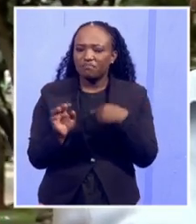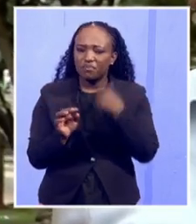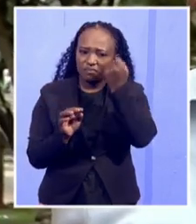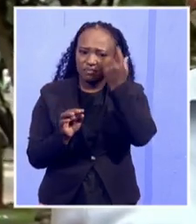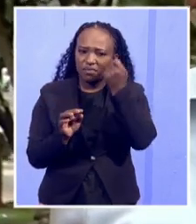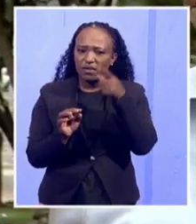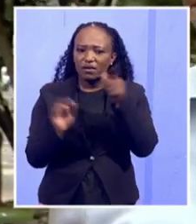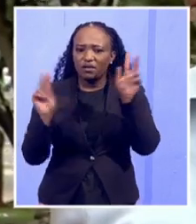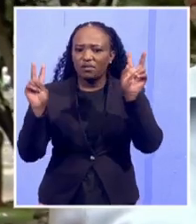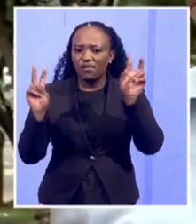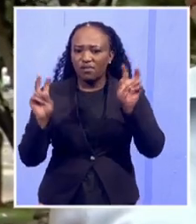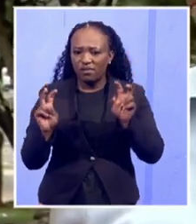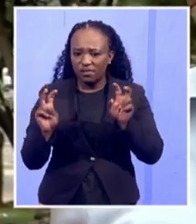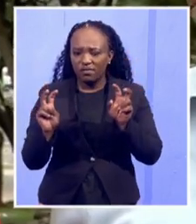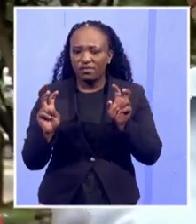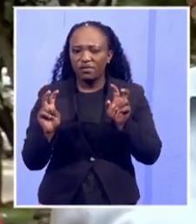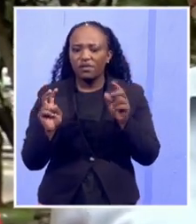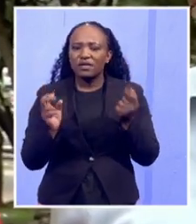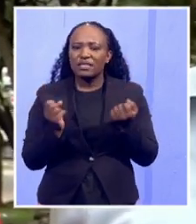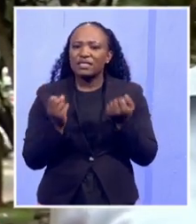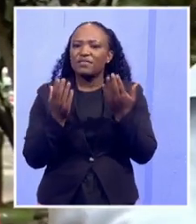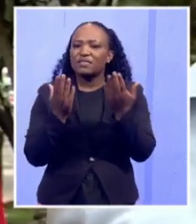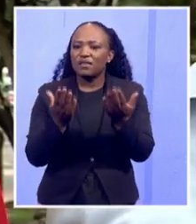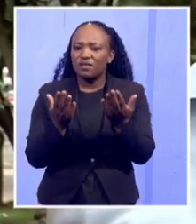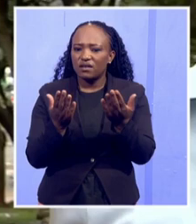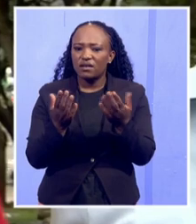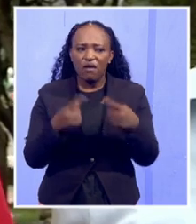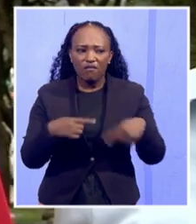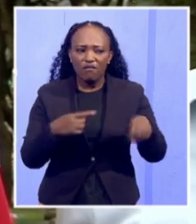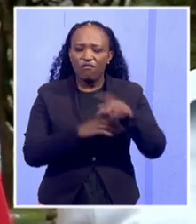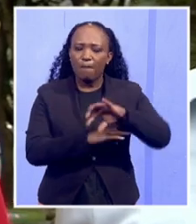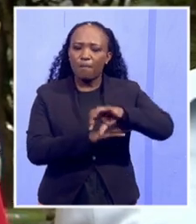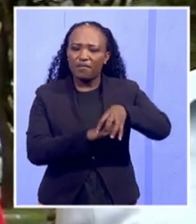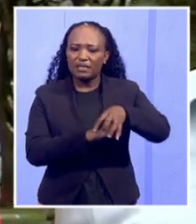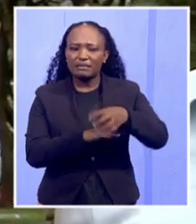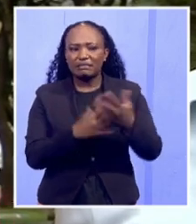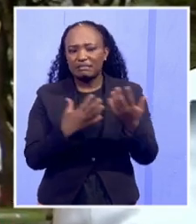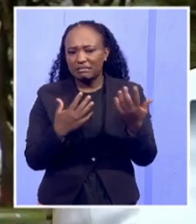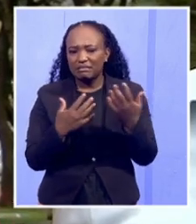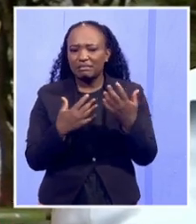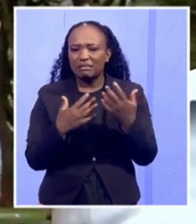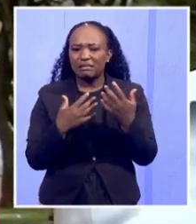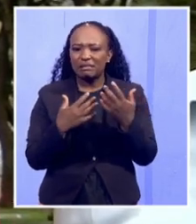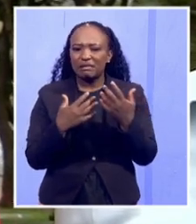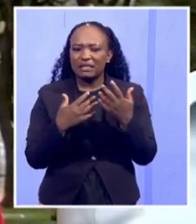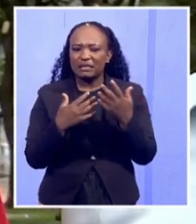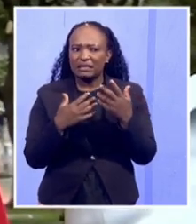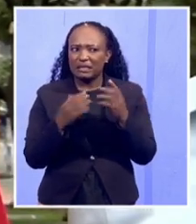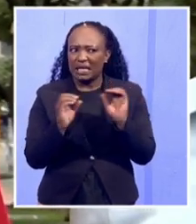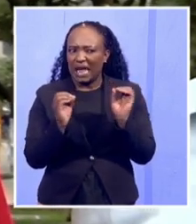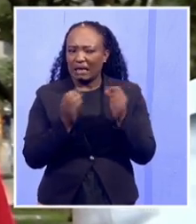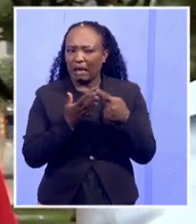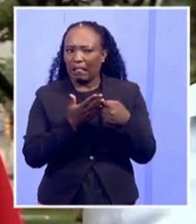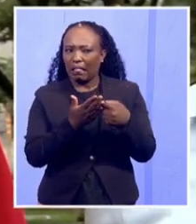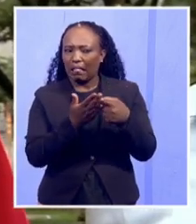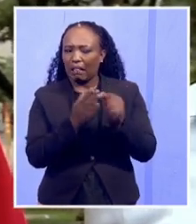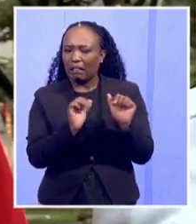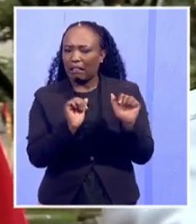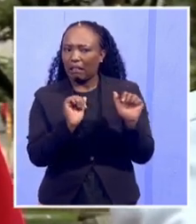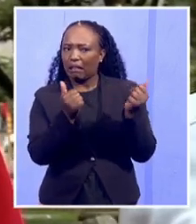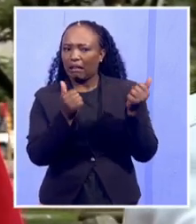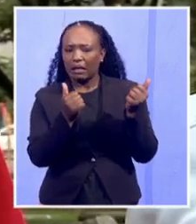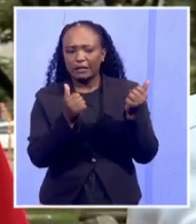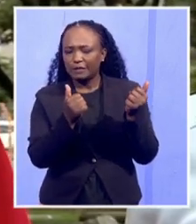issues of service delivery across the entire province. So it had minimal or no engagement, particularly in terms